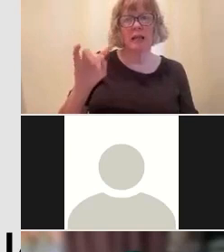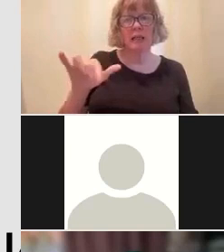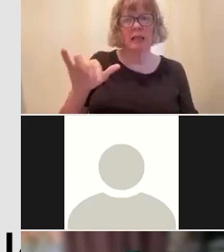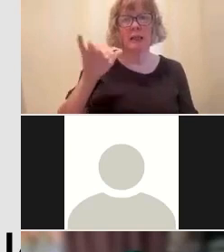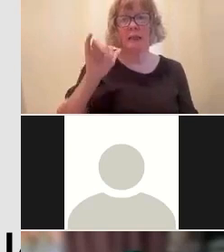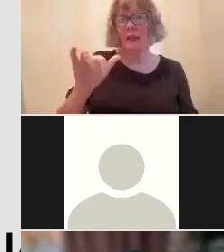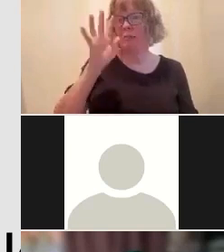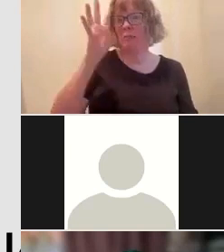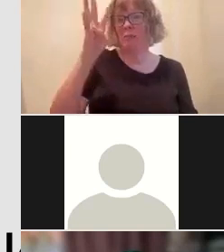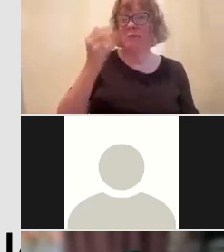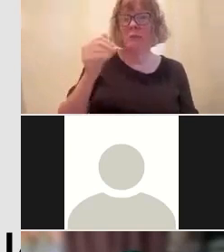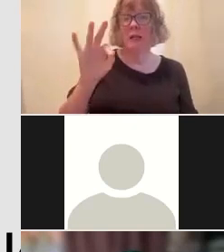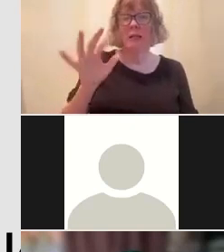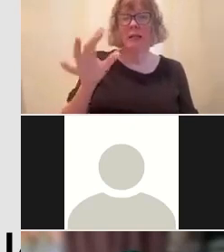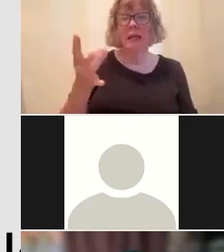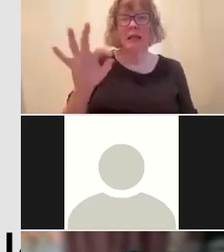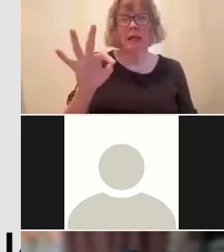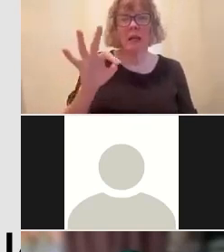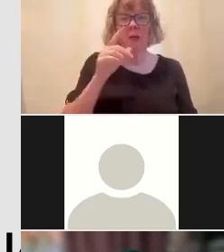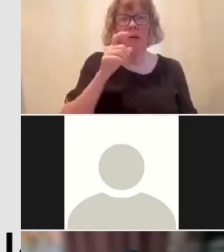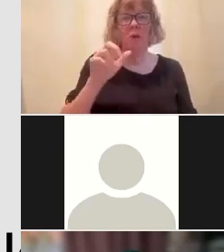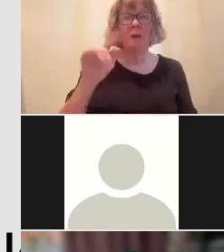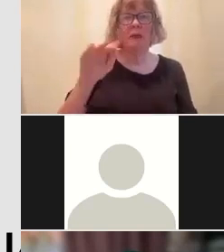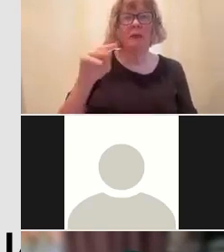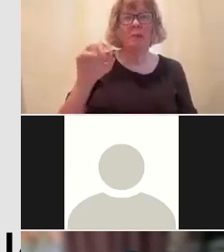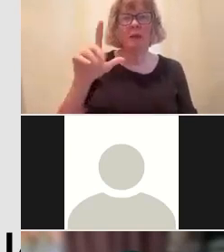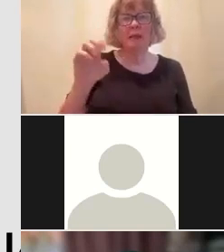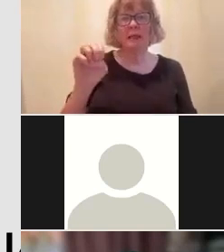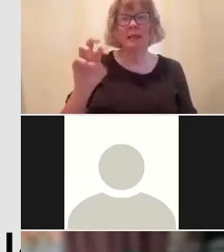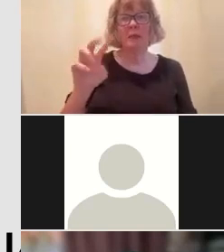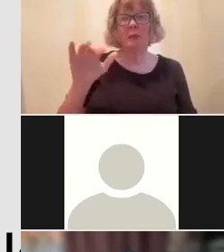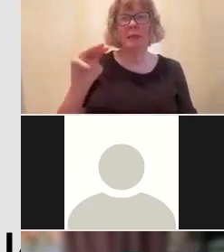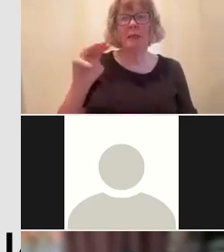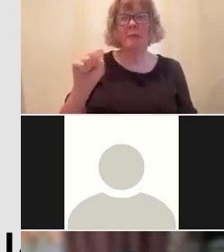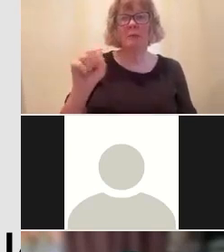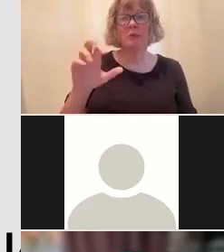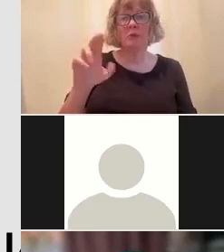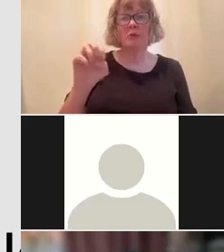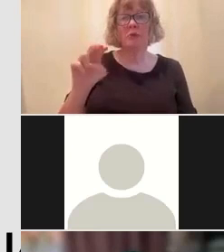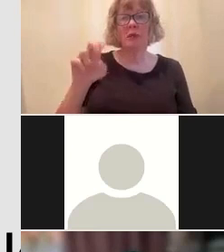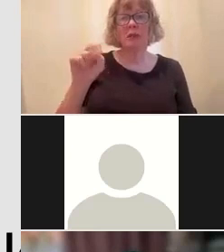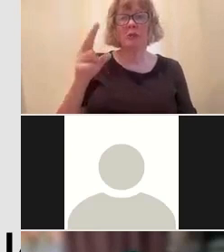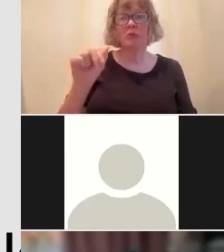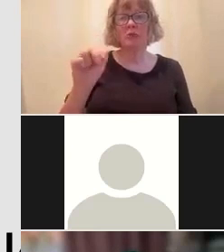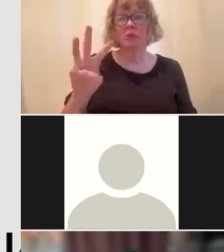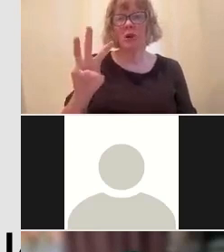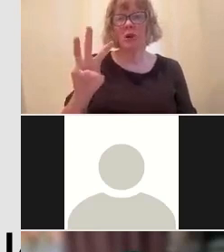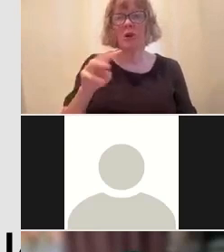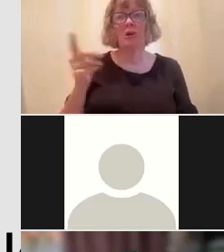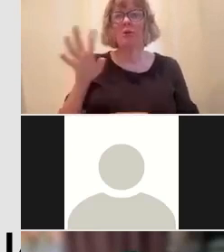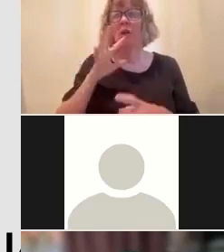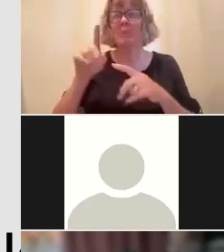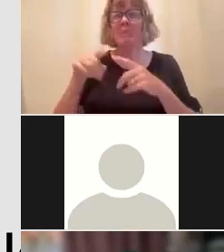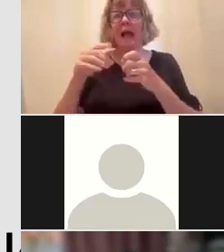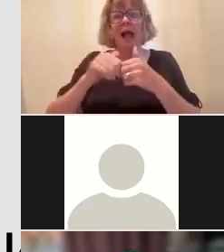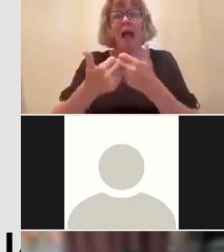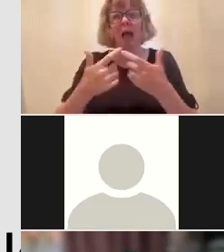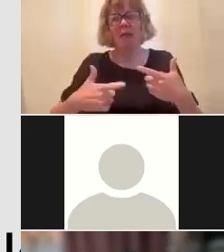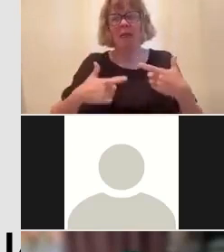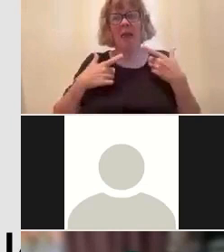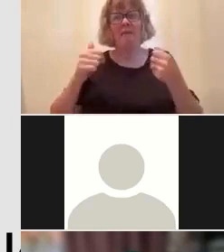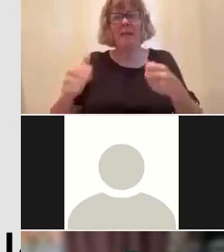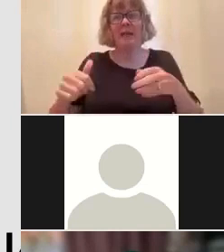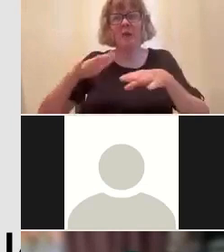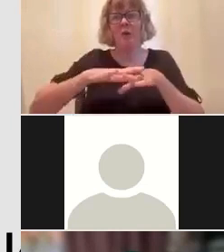by Kimberly Williams Crenshaw to describe the overlapping of human circumstance and how it complicates